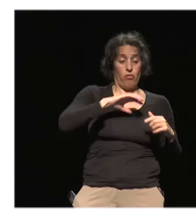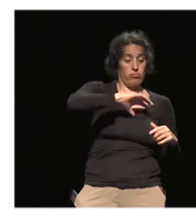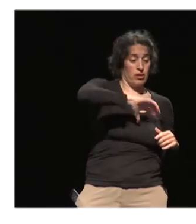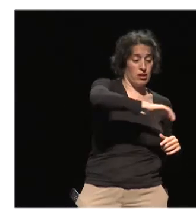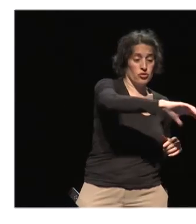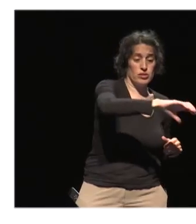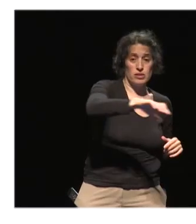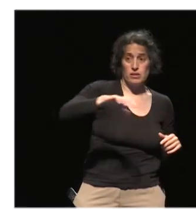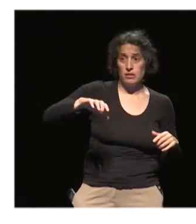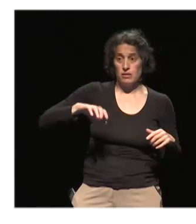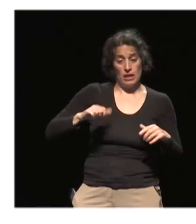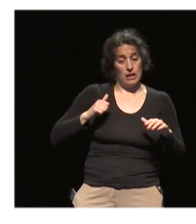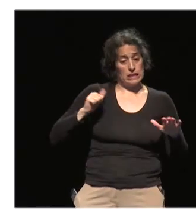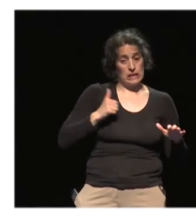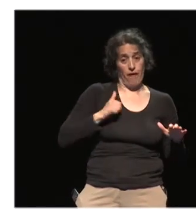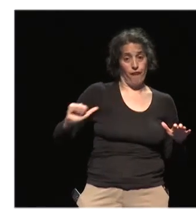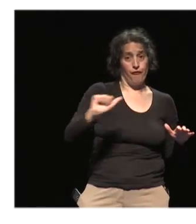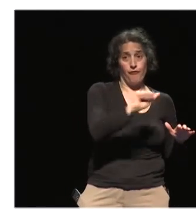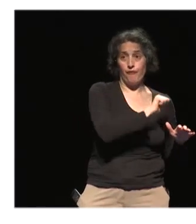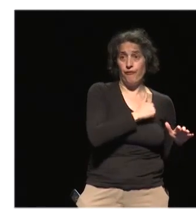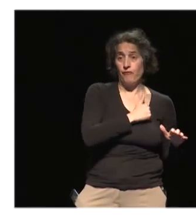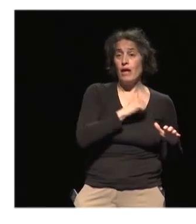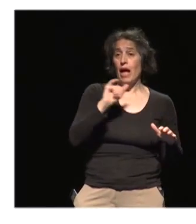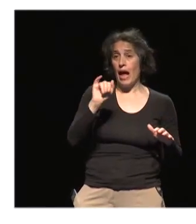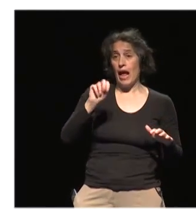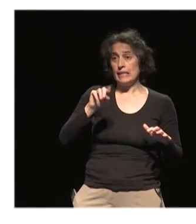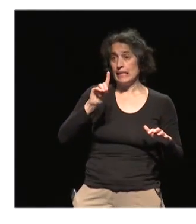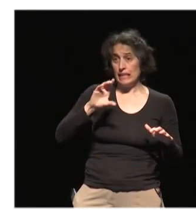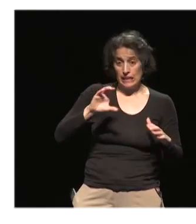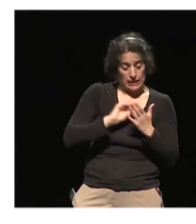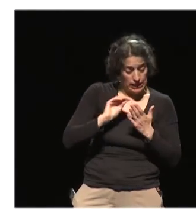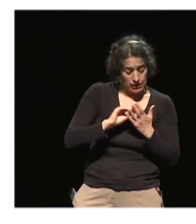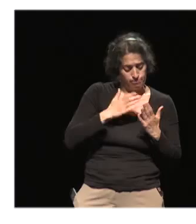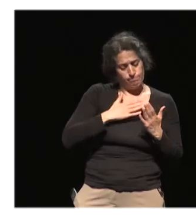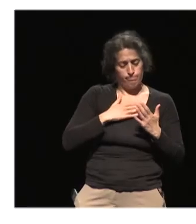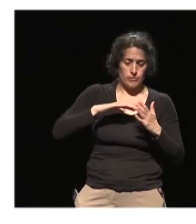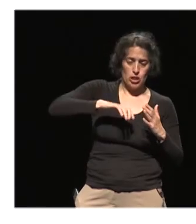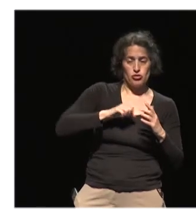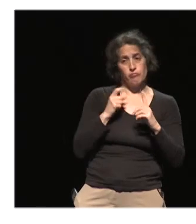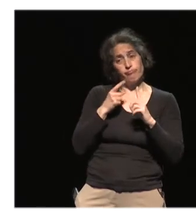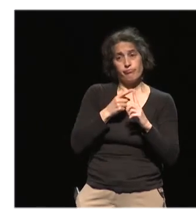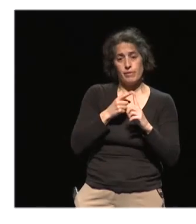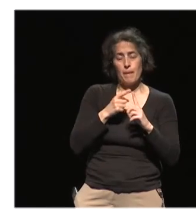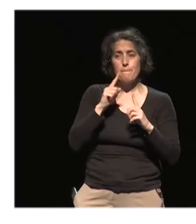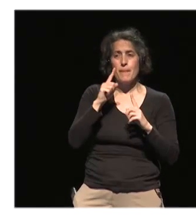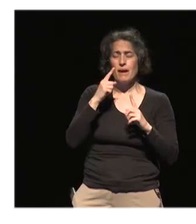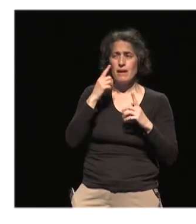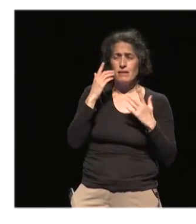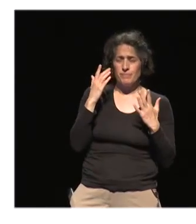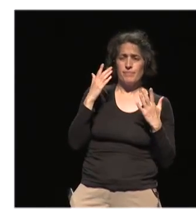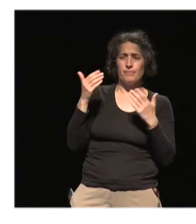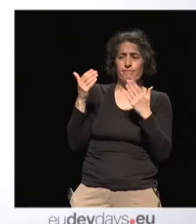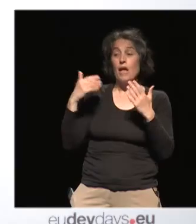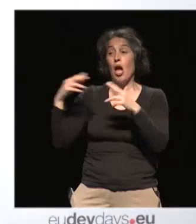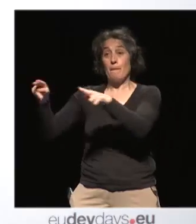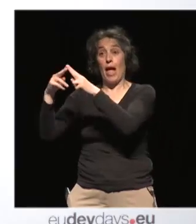uncertainty because it is the Paris Agreement itself is being, of course, discussed. And we are not sure, of course, we can